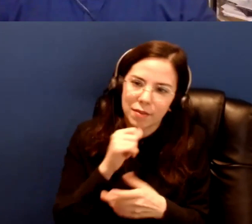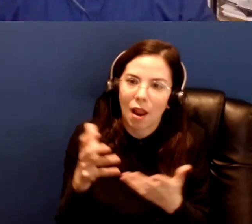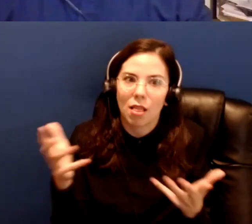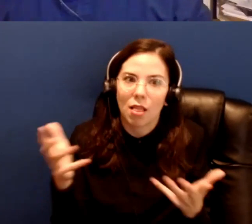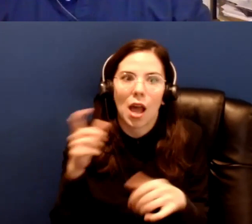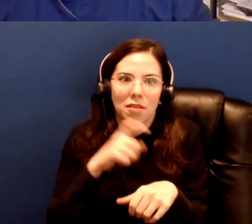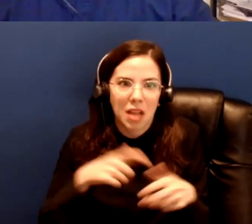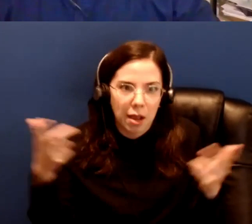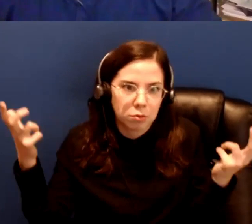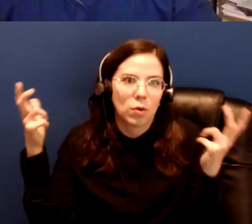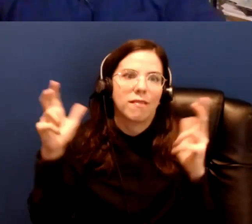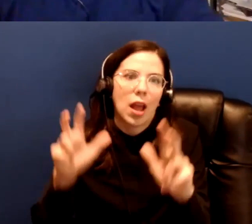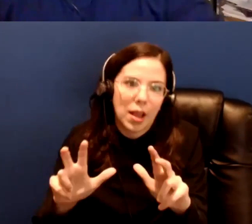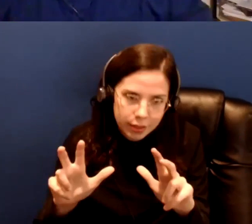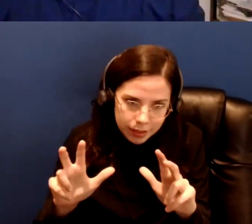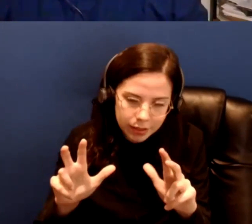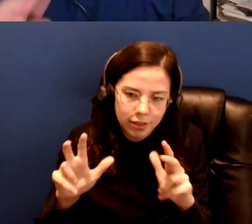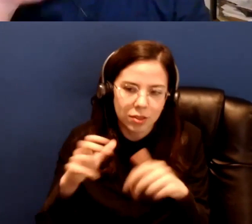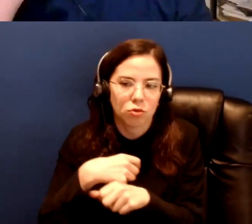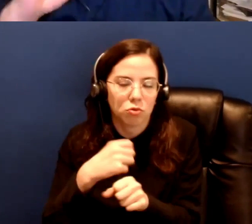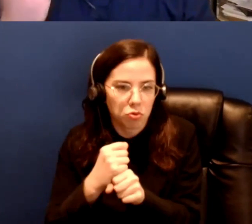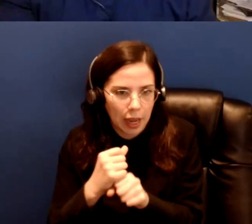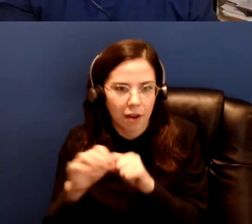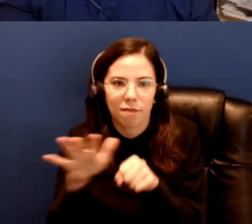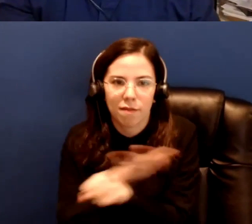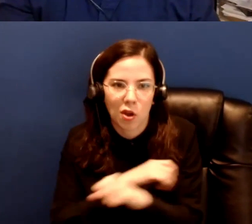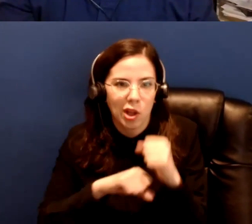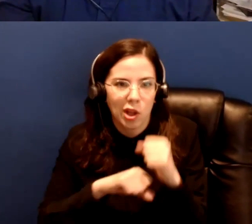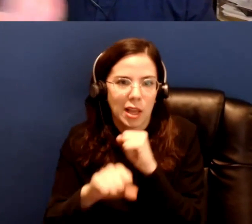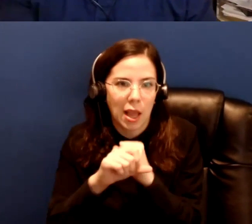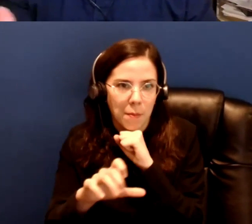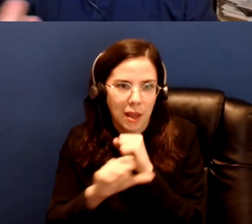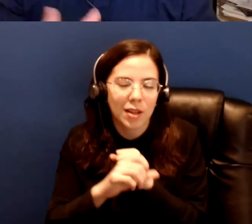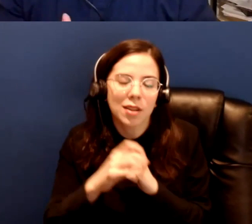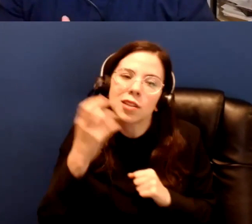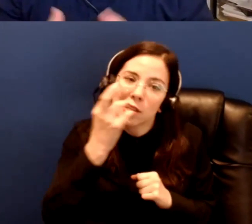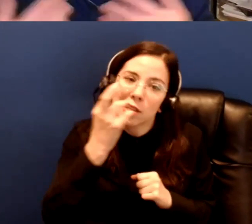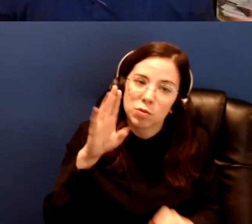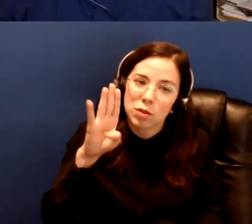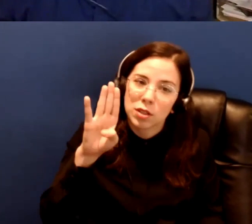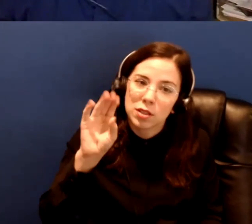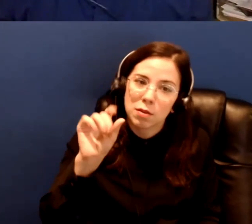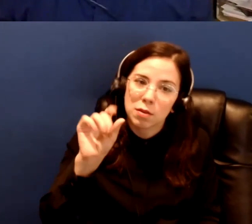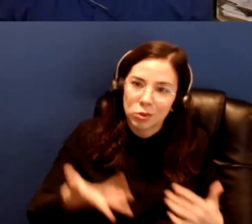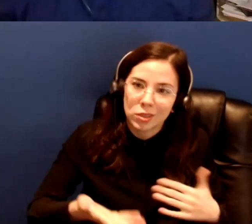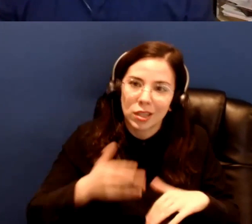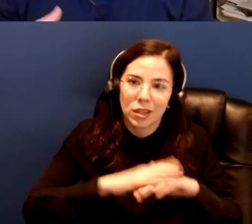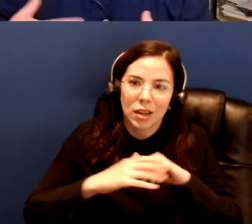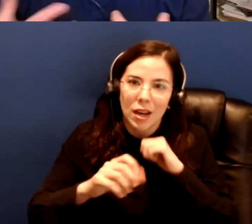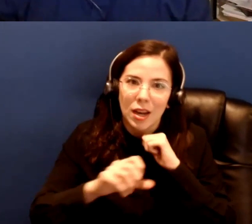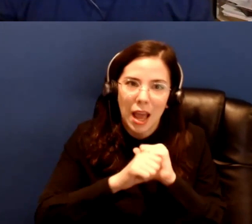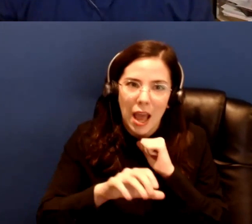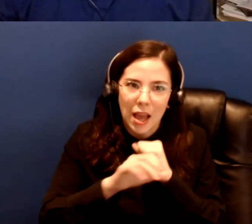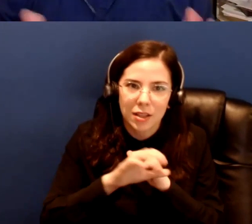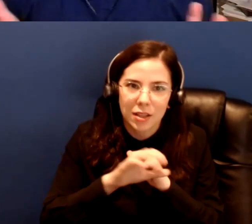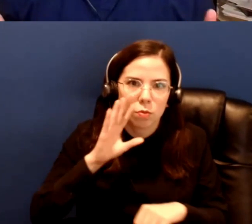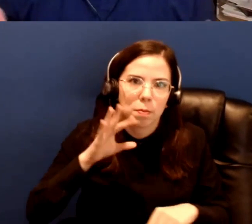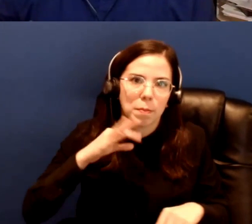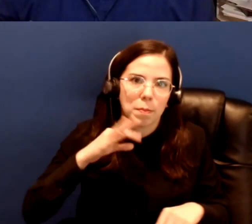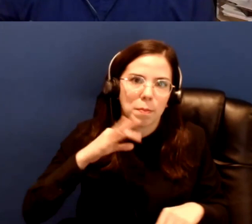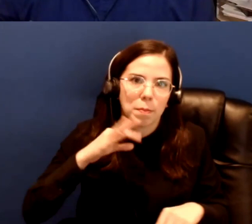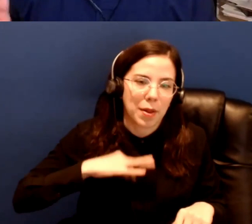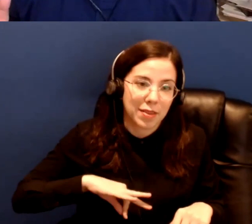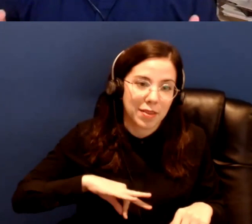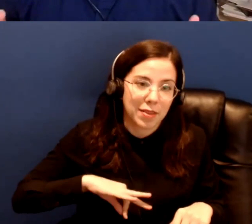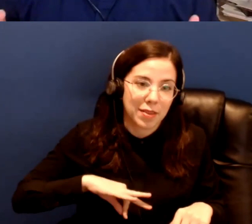lot of time into creating a campaign. That's where boosted ads, to Sean's point, can also be helpful if you're going to post something